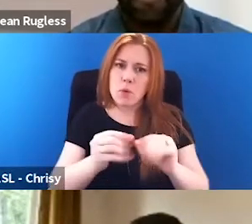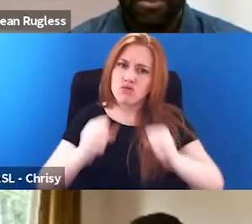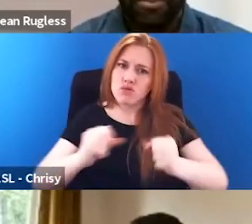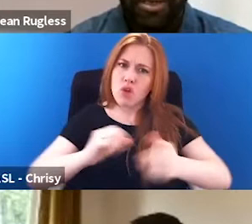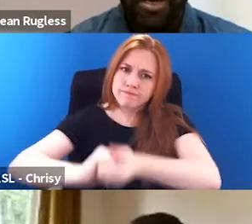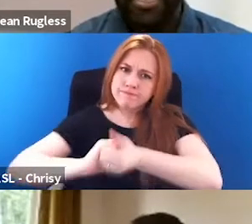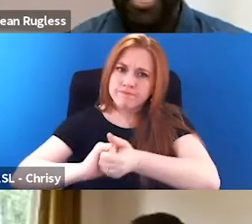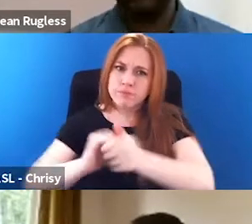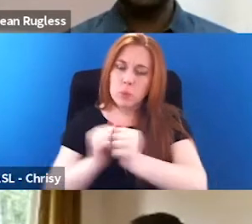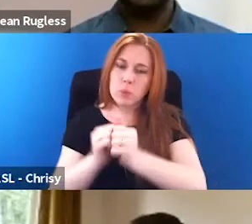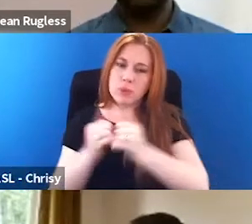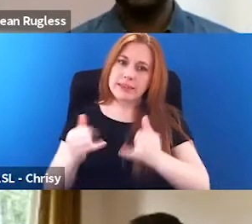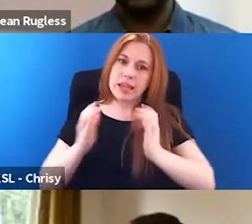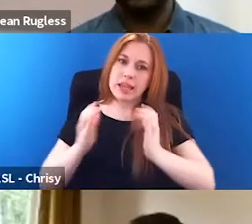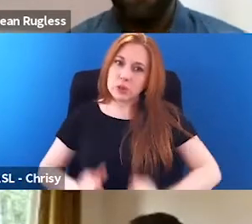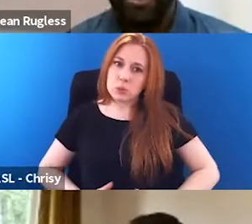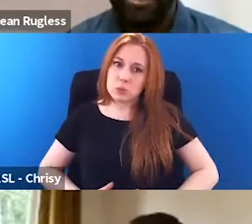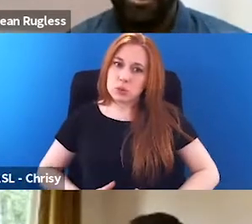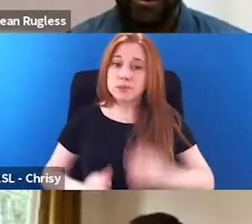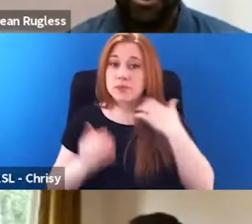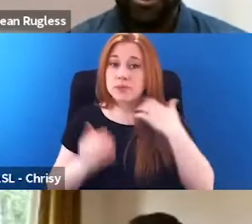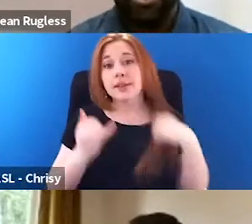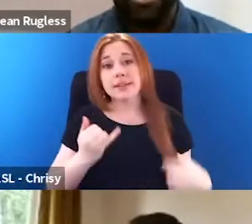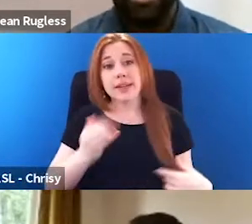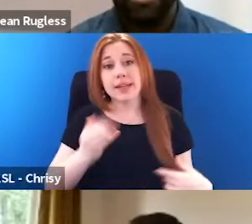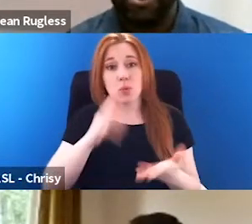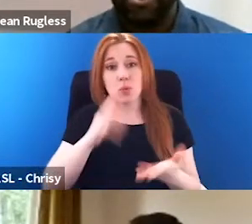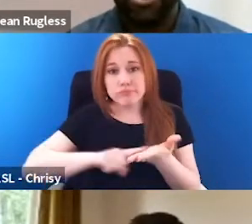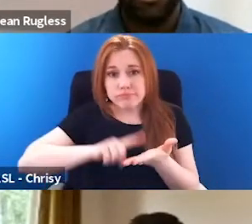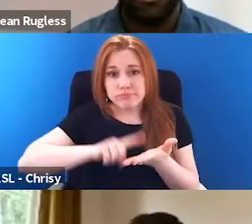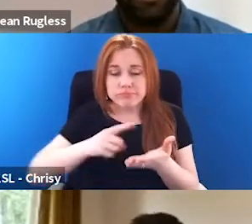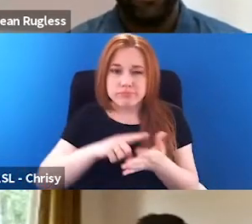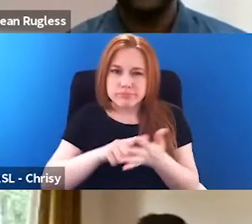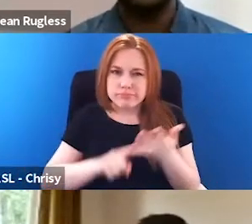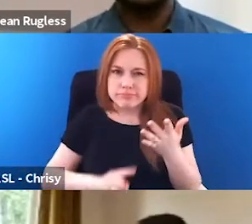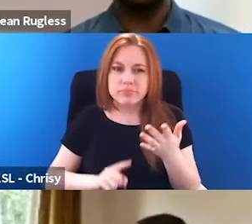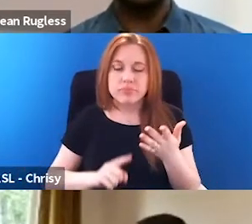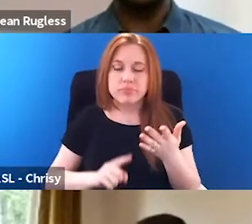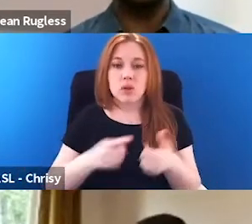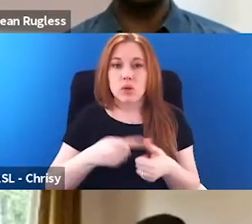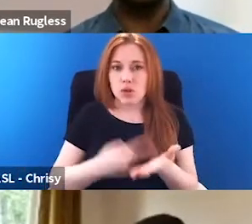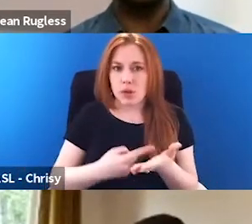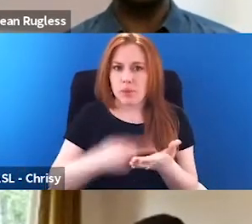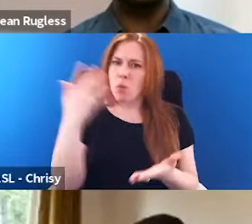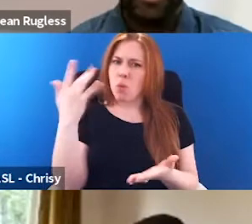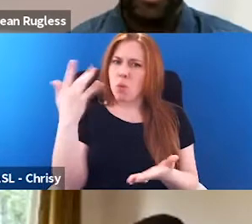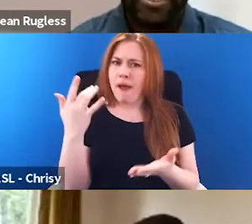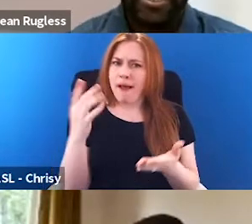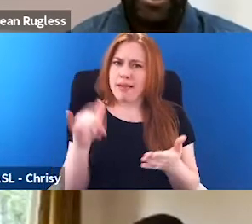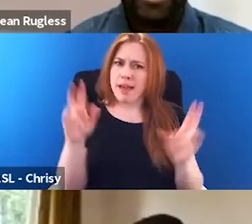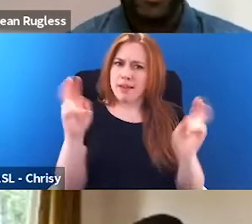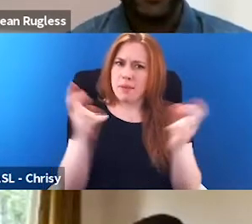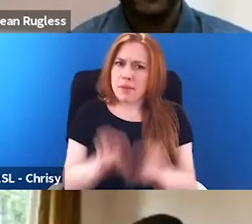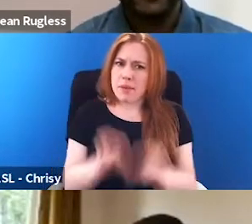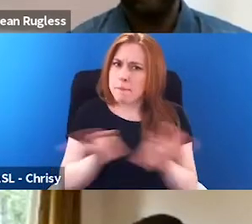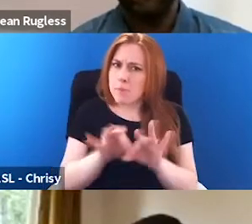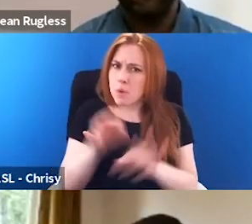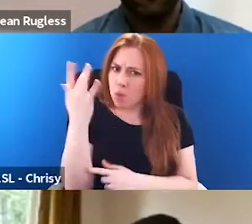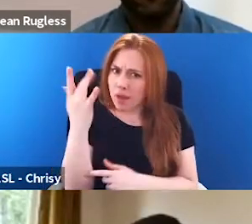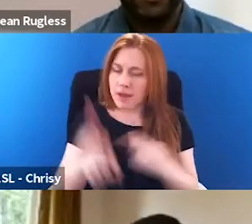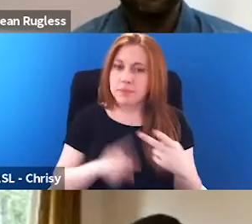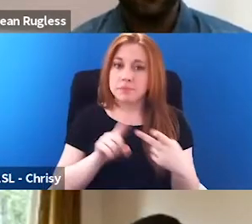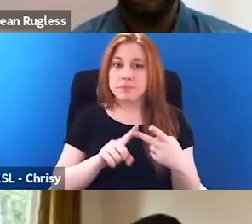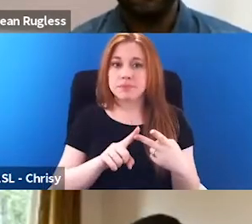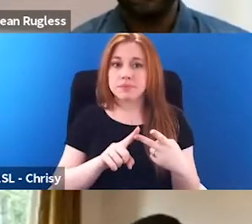consumers. Today, we'll explore a couple of things. First, we'll talk about why this conversation is so important. Secondly, we